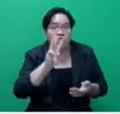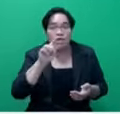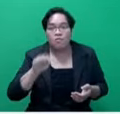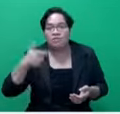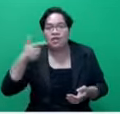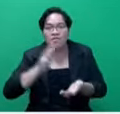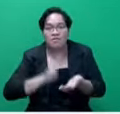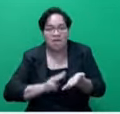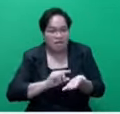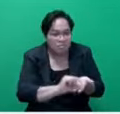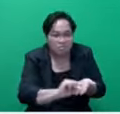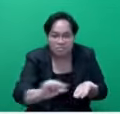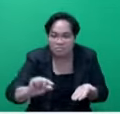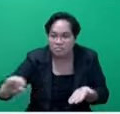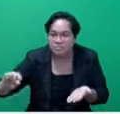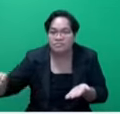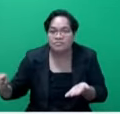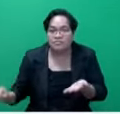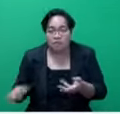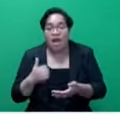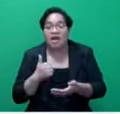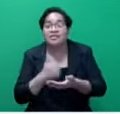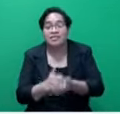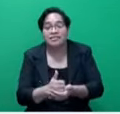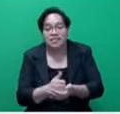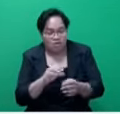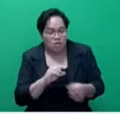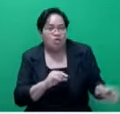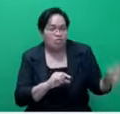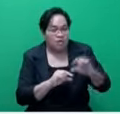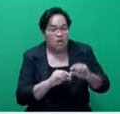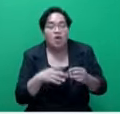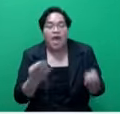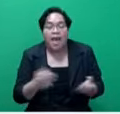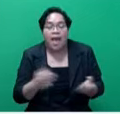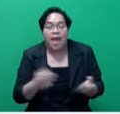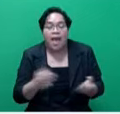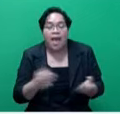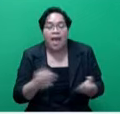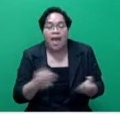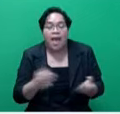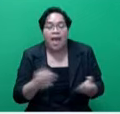$3.7 million. This assistance increases economic activity, spurs